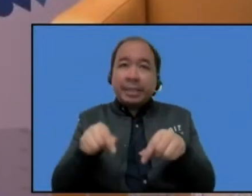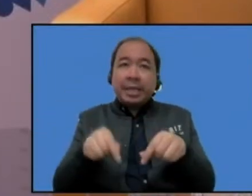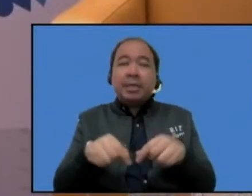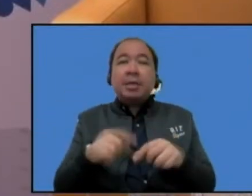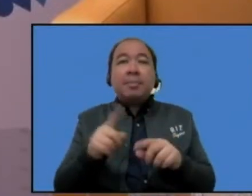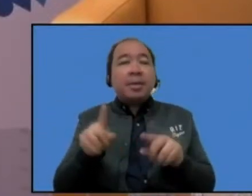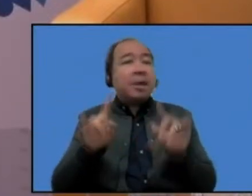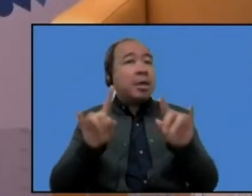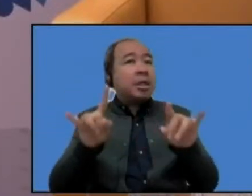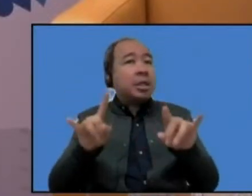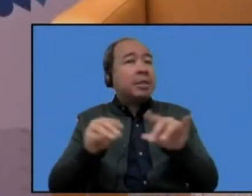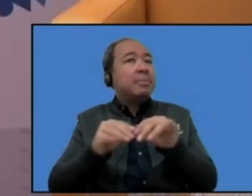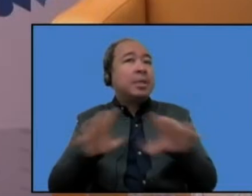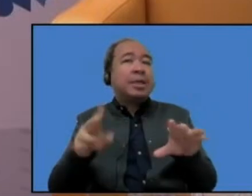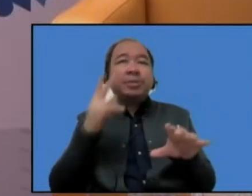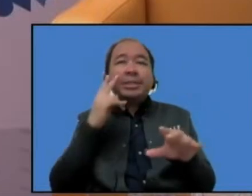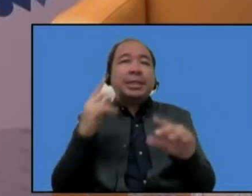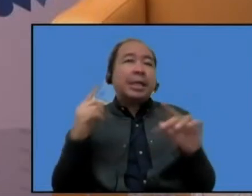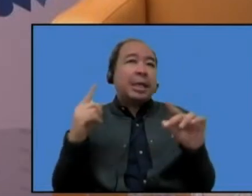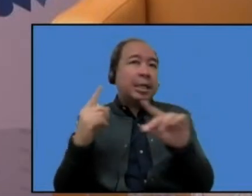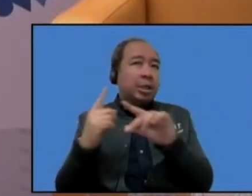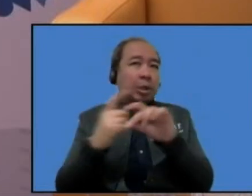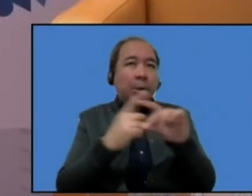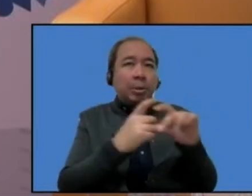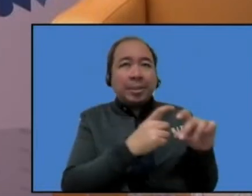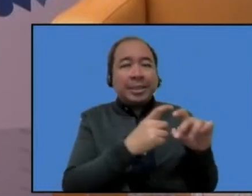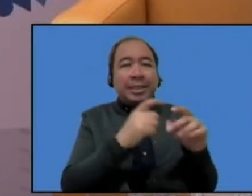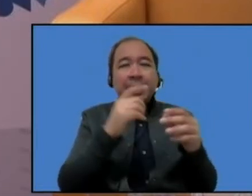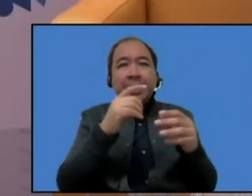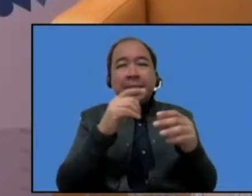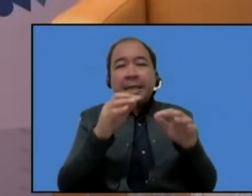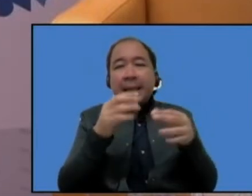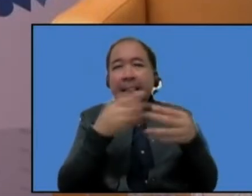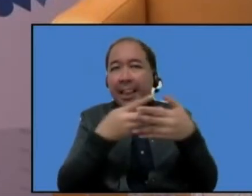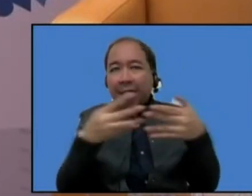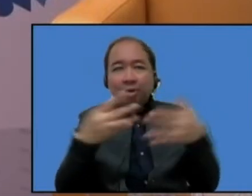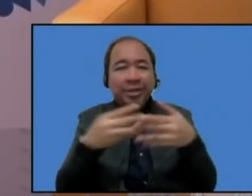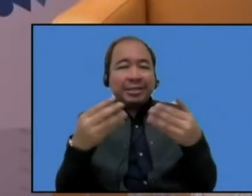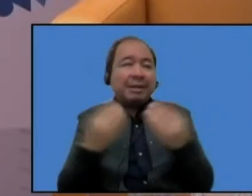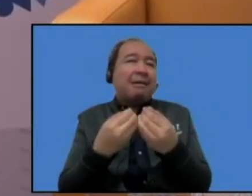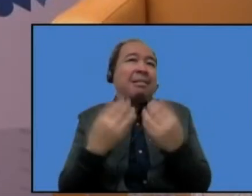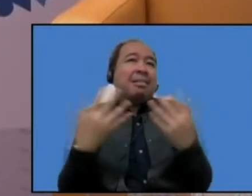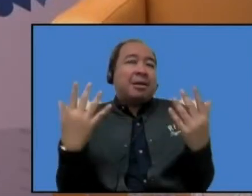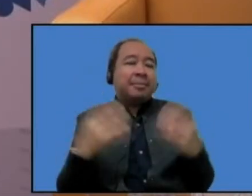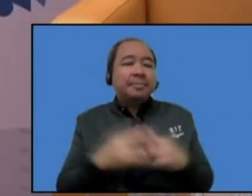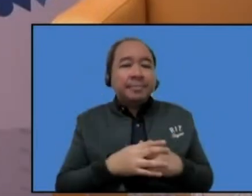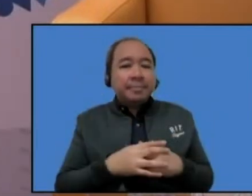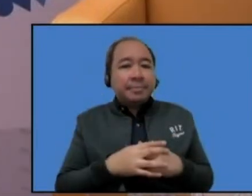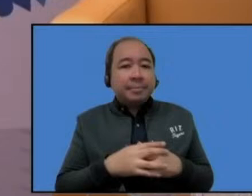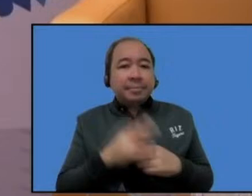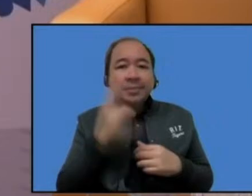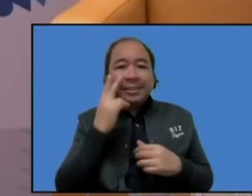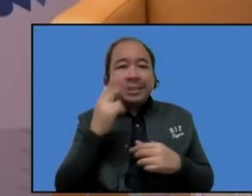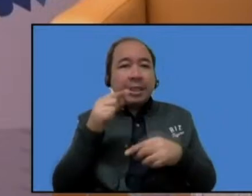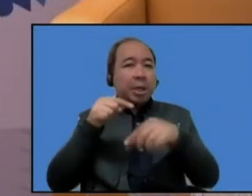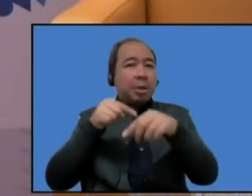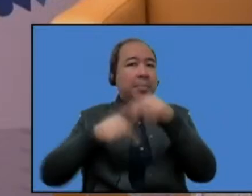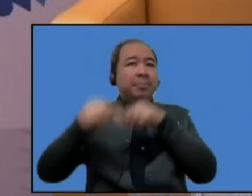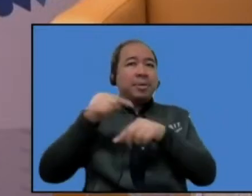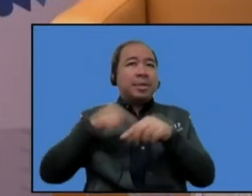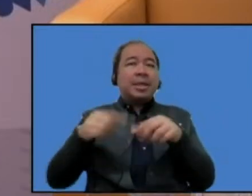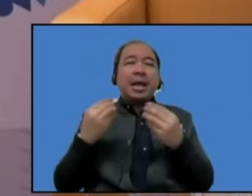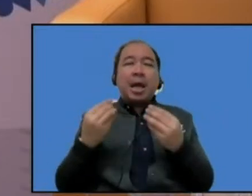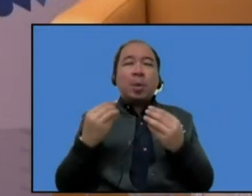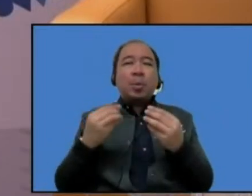use conflict language a lot in the press. It's time we phase that out. I think it goes back to a lot of the news values frameworks